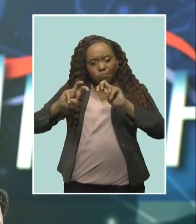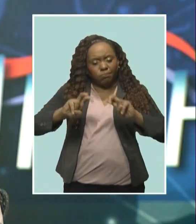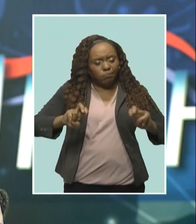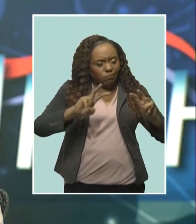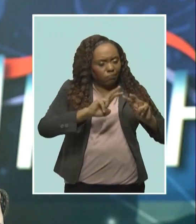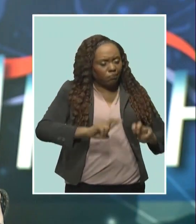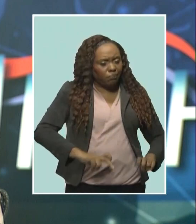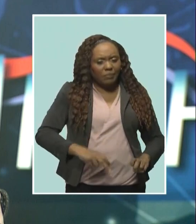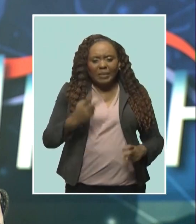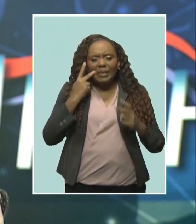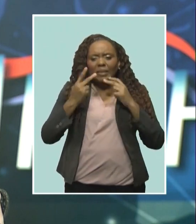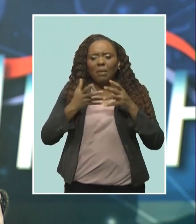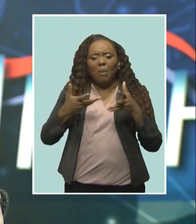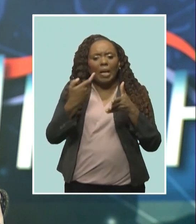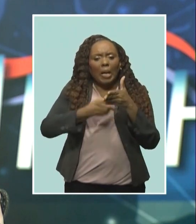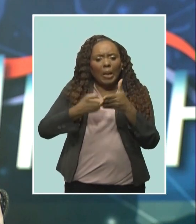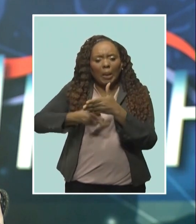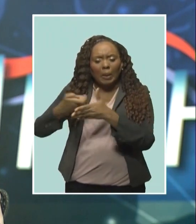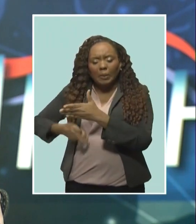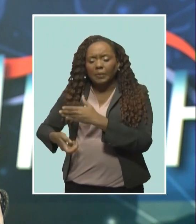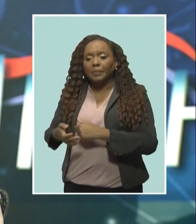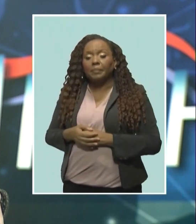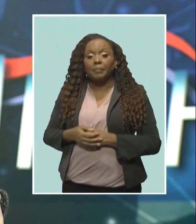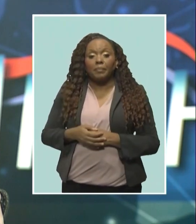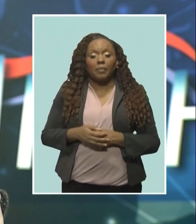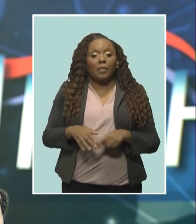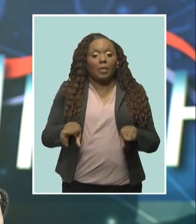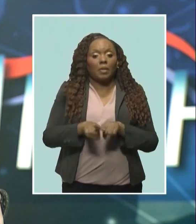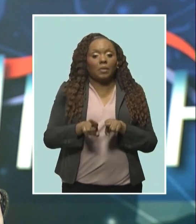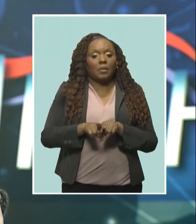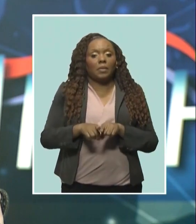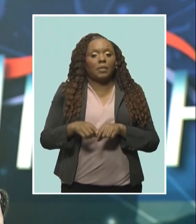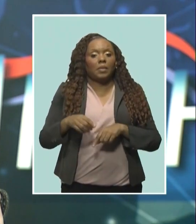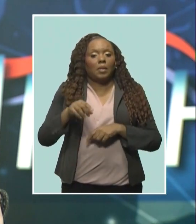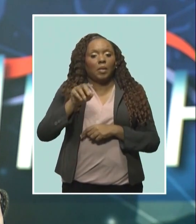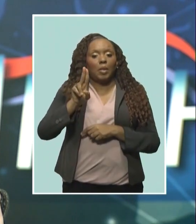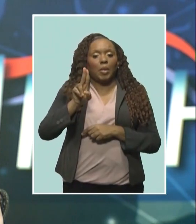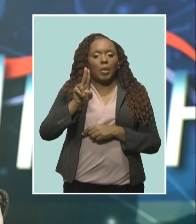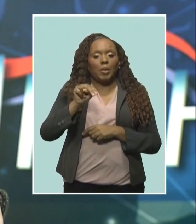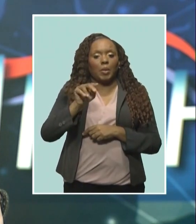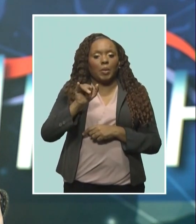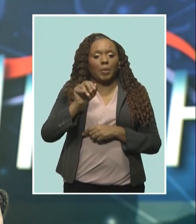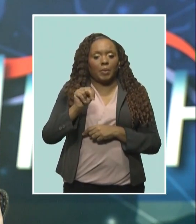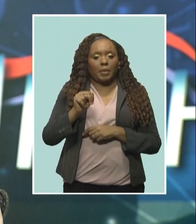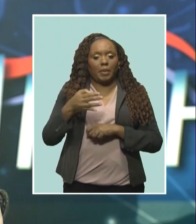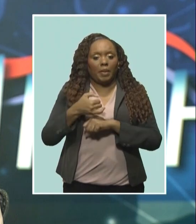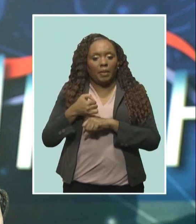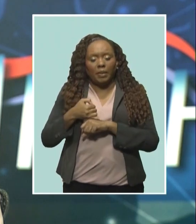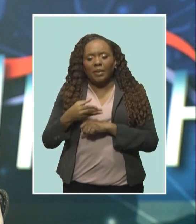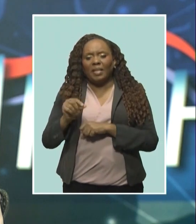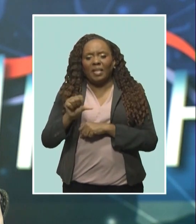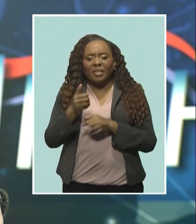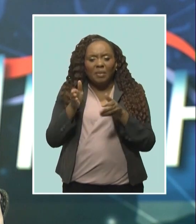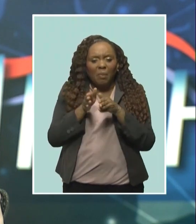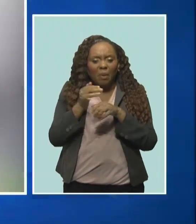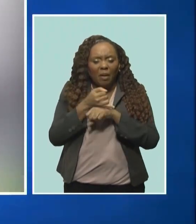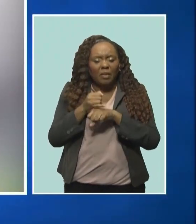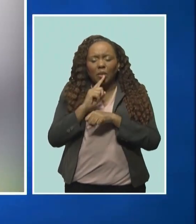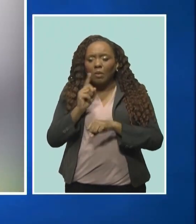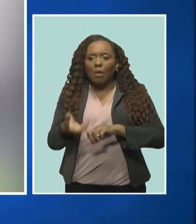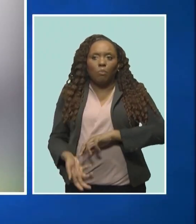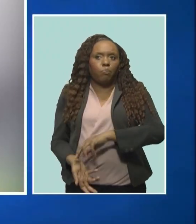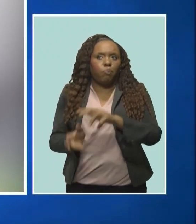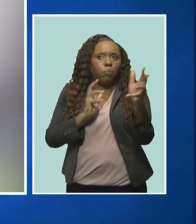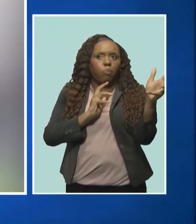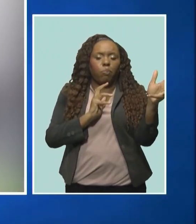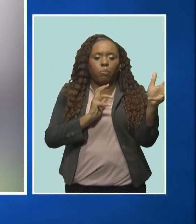She also spoke to the damage on Union Island and the other nearby islands, which is sheer devastation. There